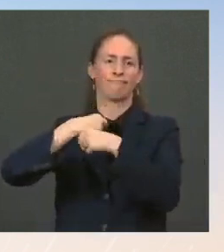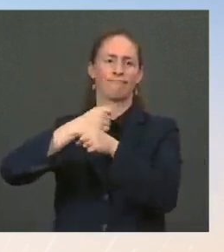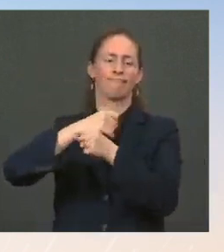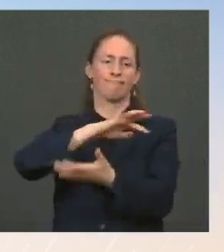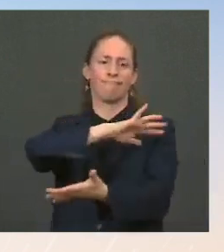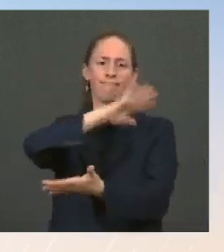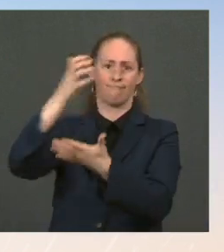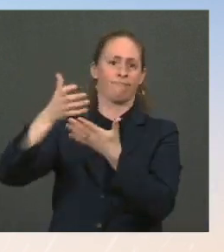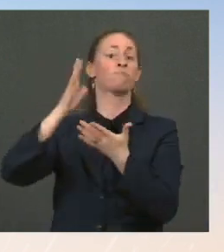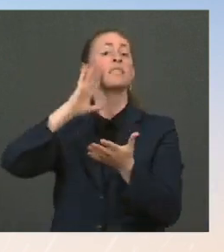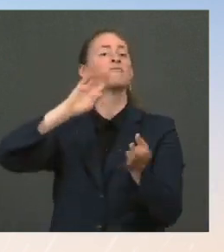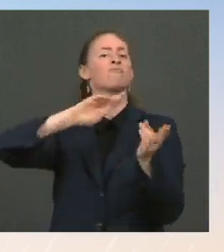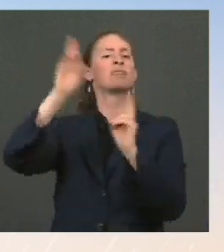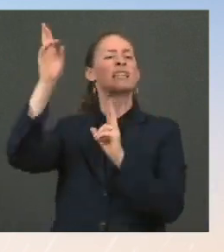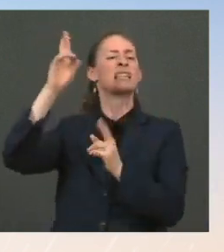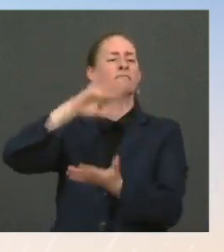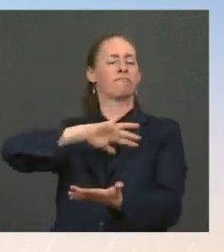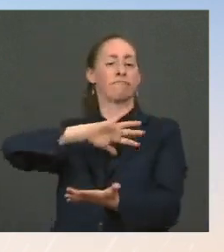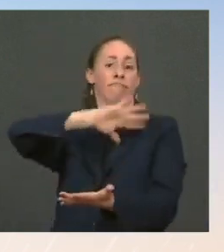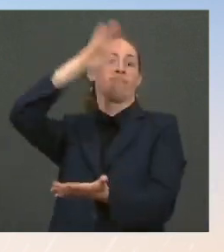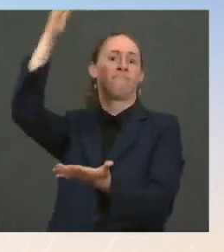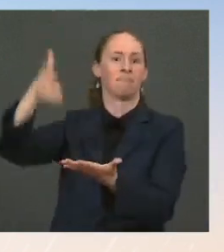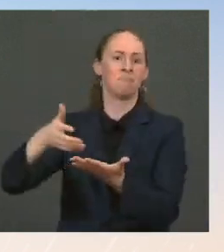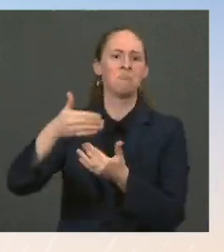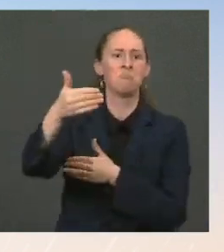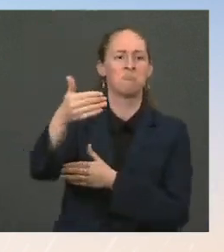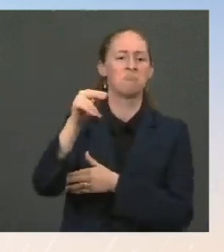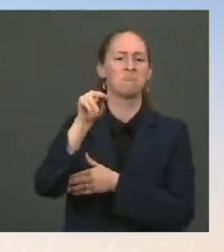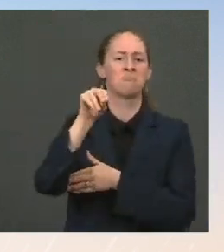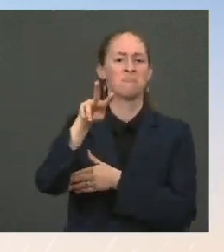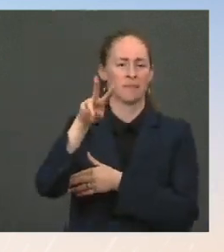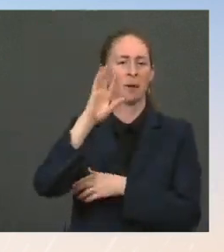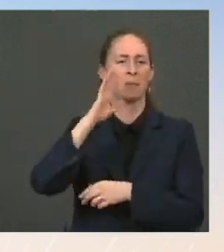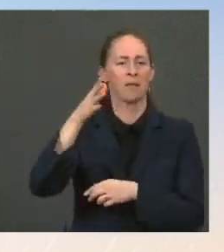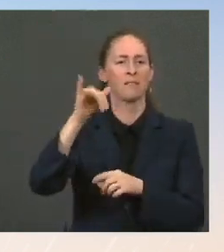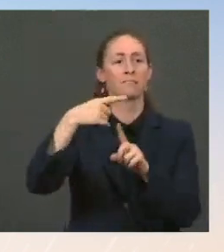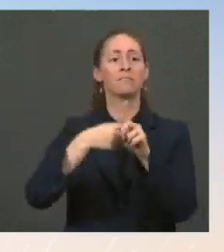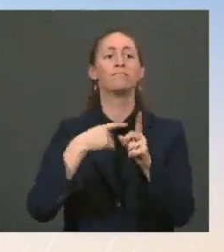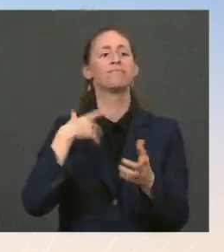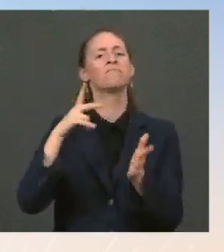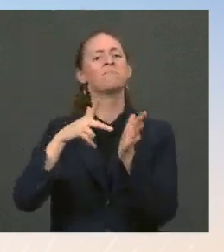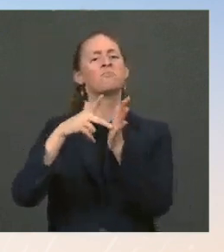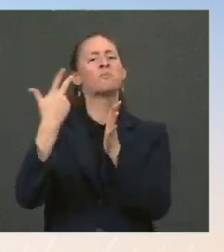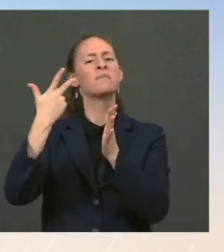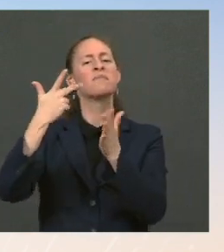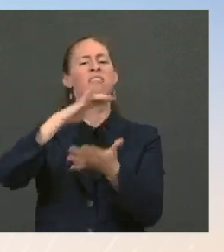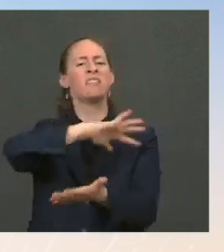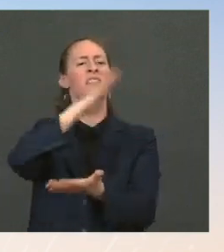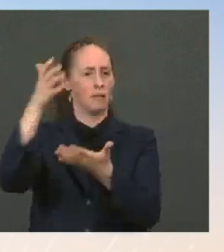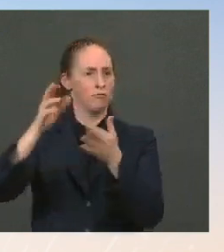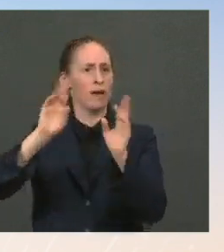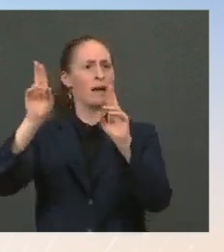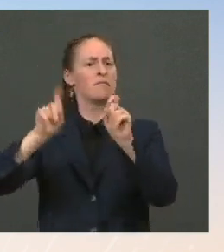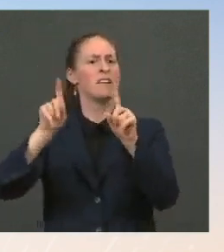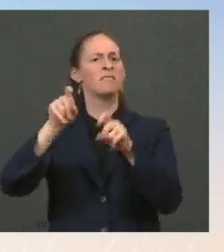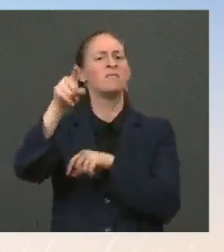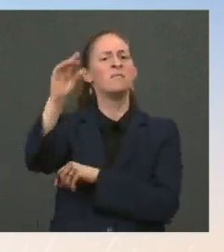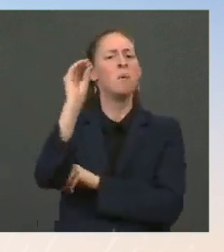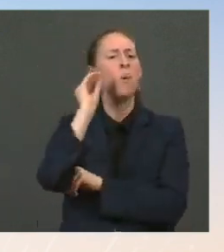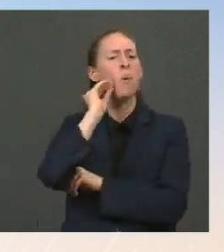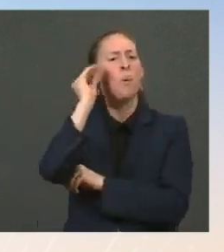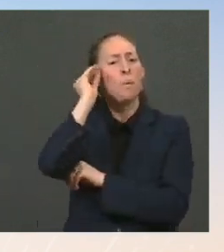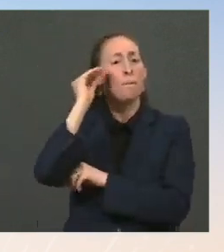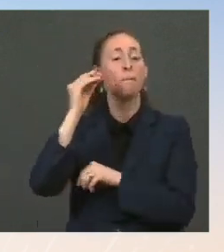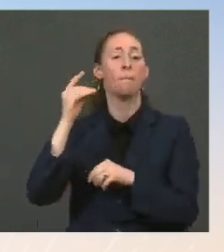November. And we're also now on track to triple the number of rapid at-home tests on the market by